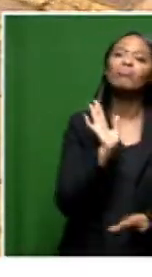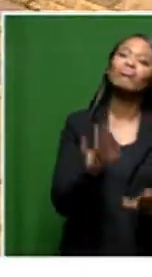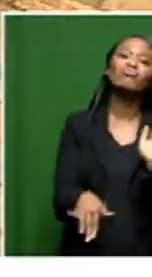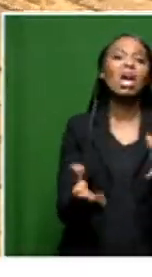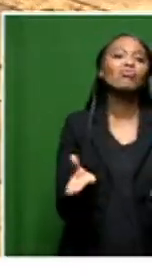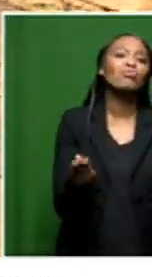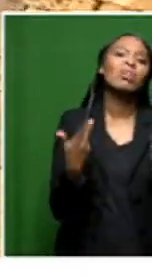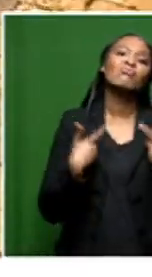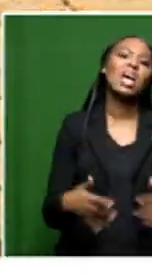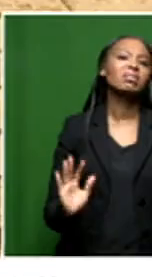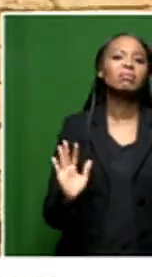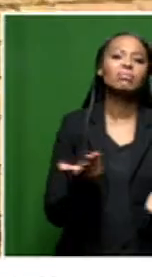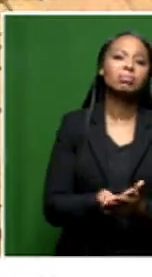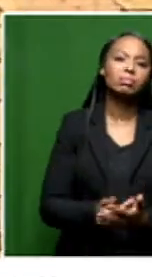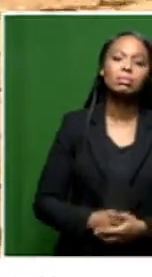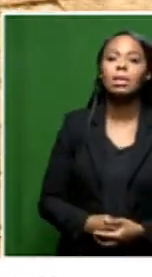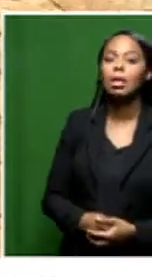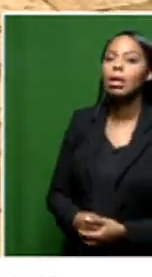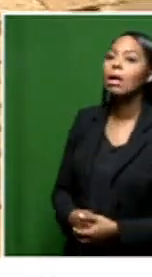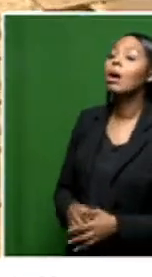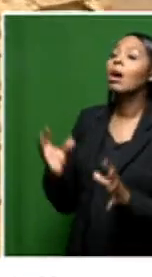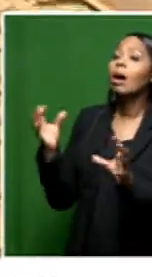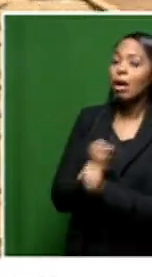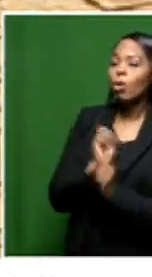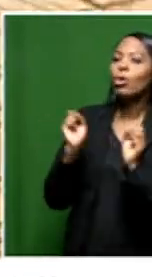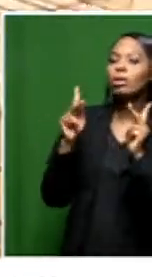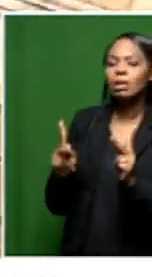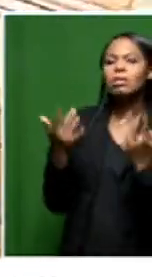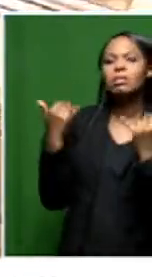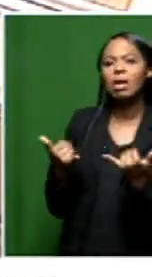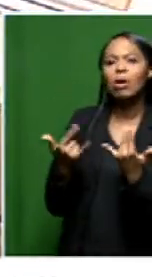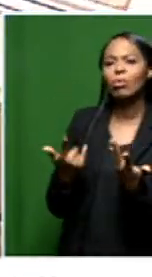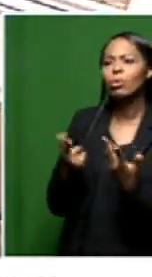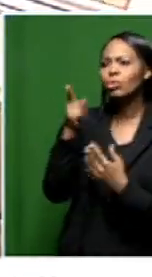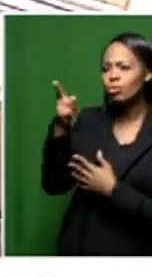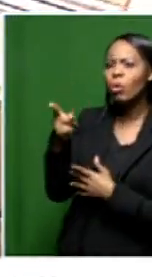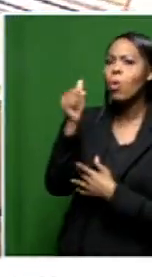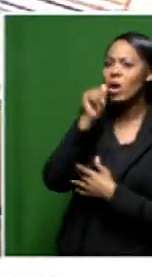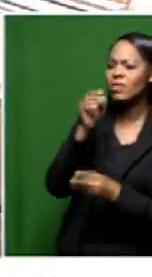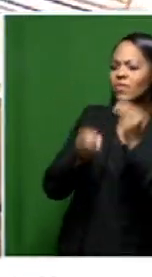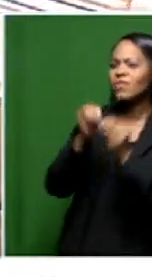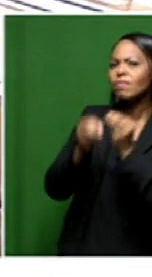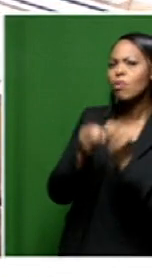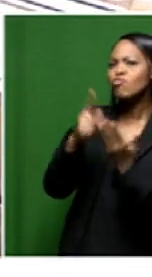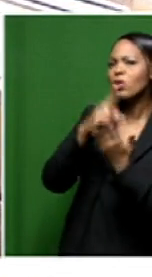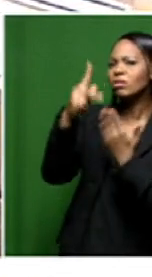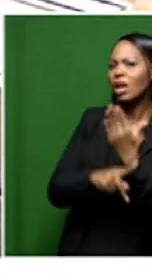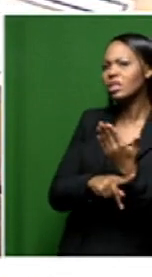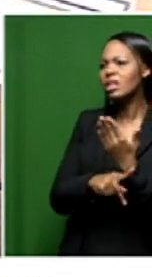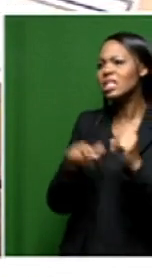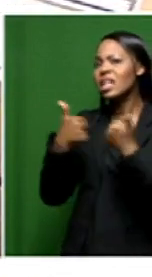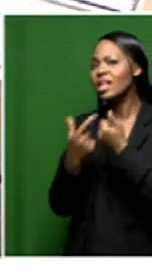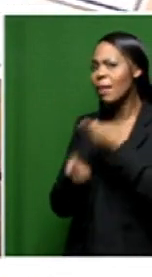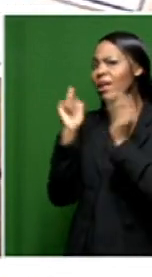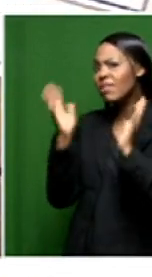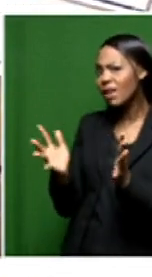crank. Okay. So, I mean, what lessons and challenges that came with working on this project?